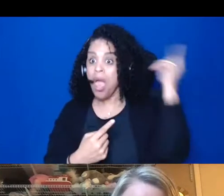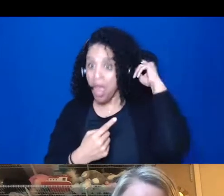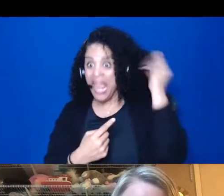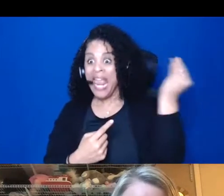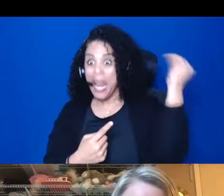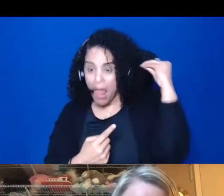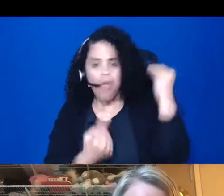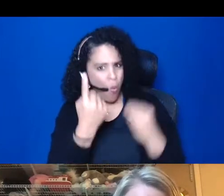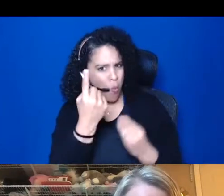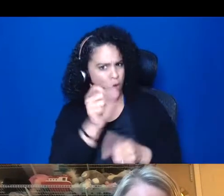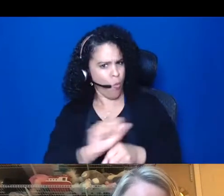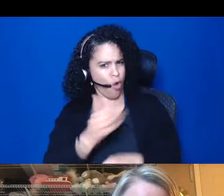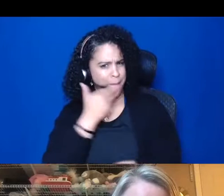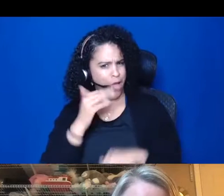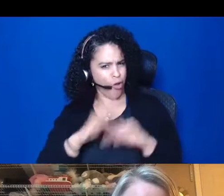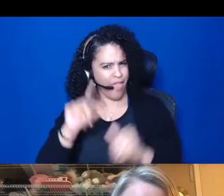is the one that's working better.